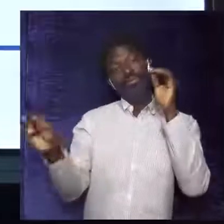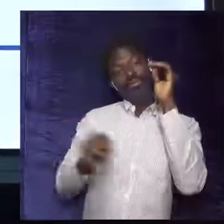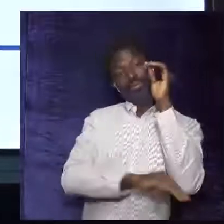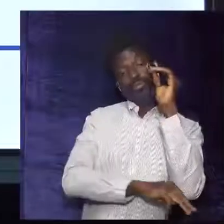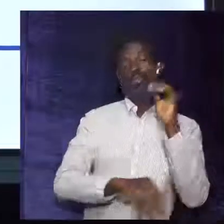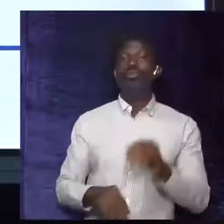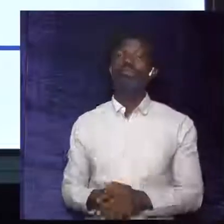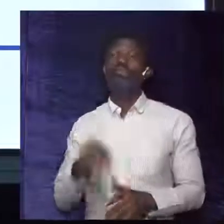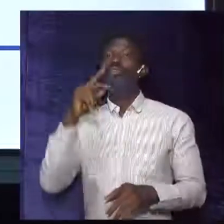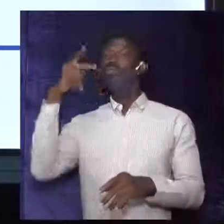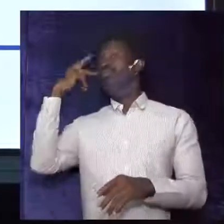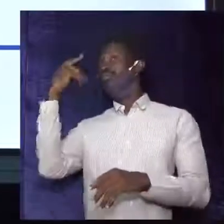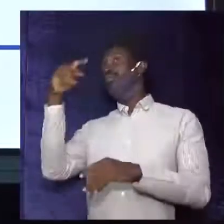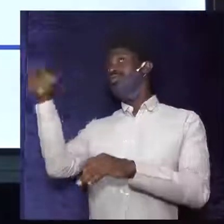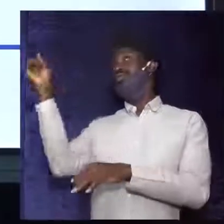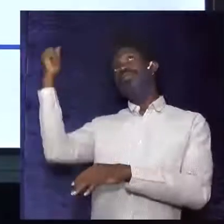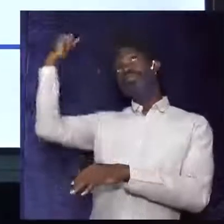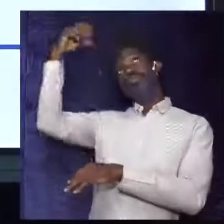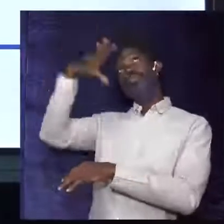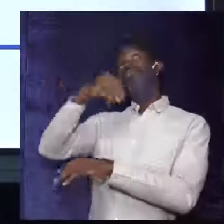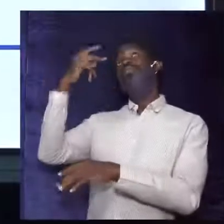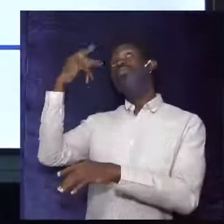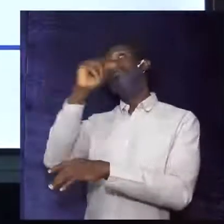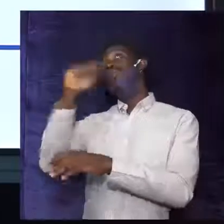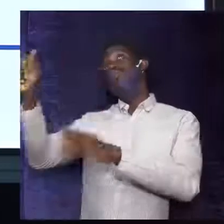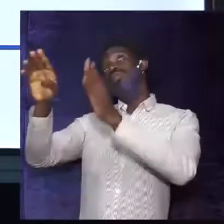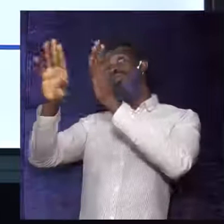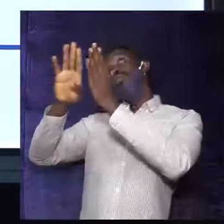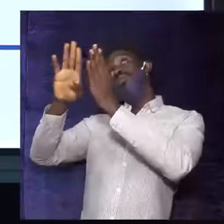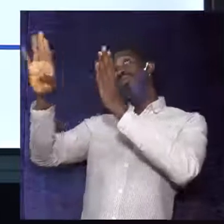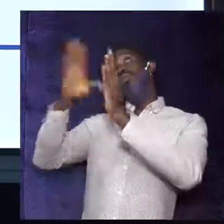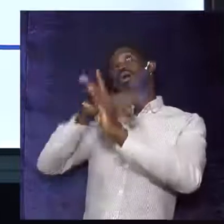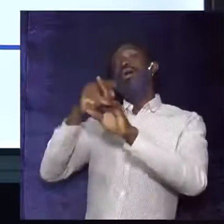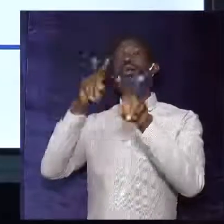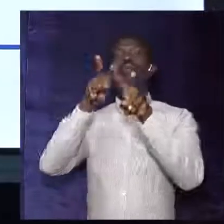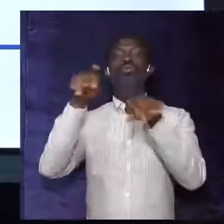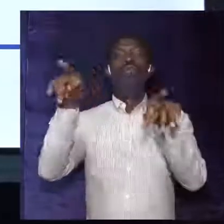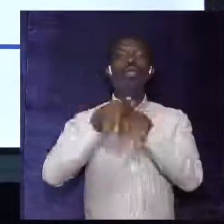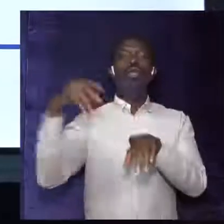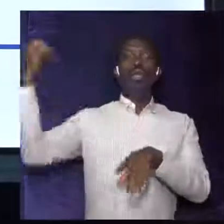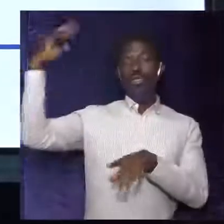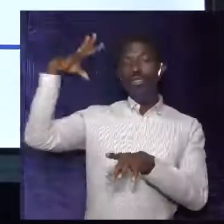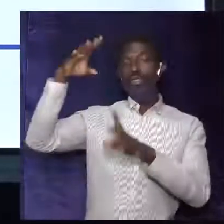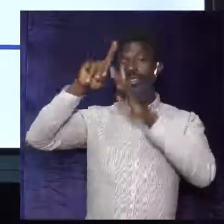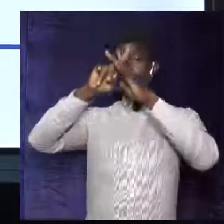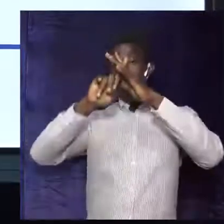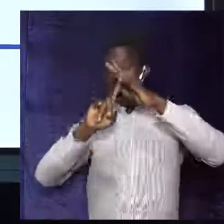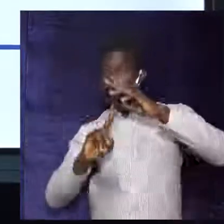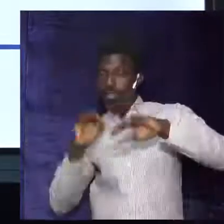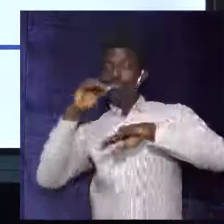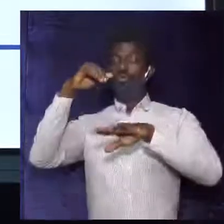horizon. In the evening, when the sun is about to set, you look out towards the sunset and you see a line, and it seems as if the sun